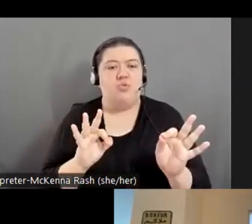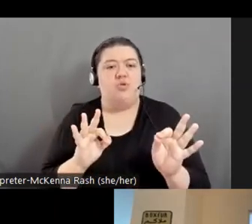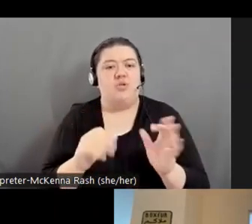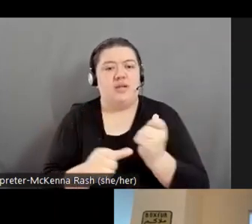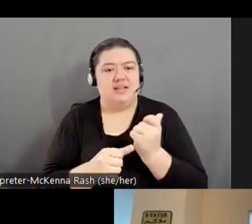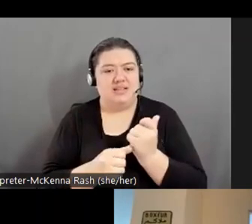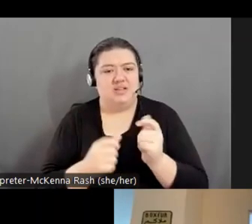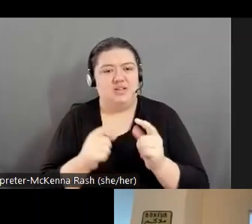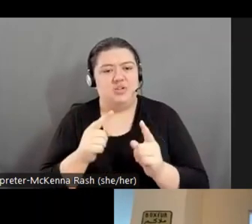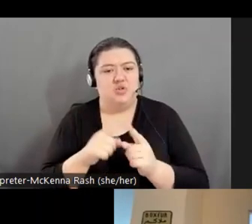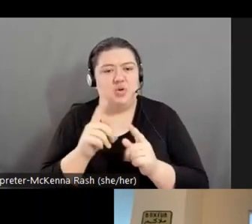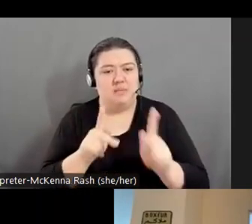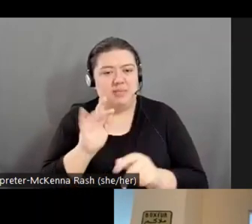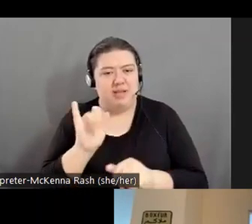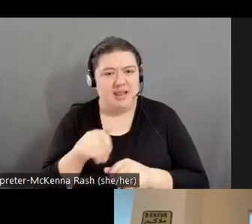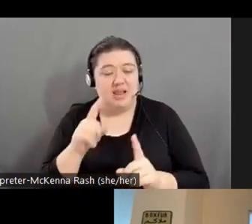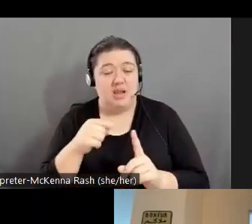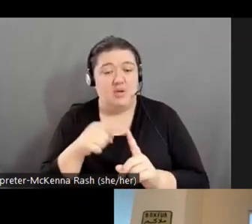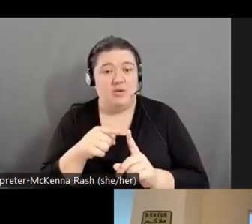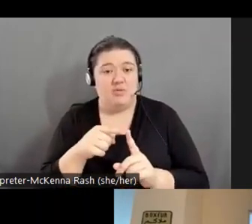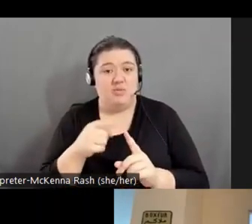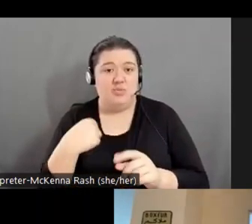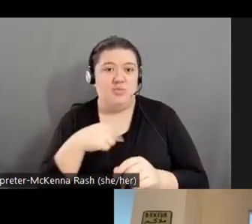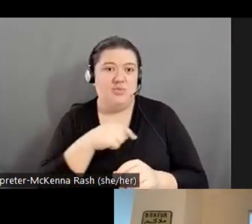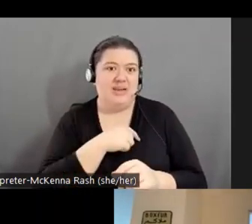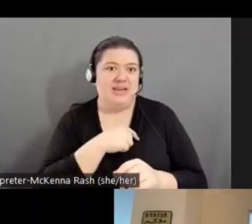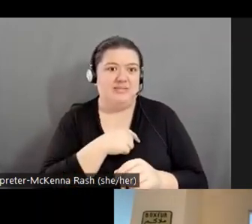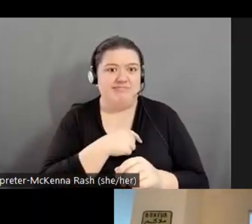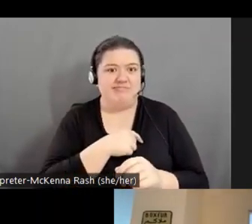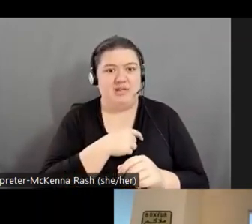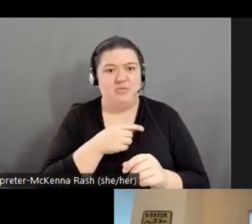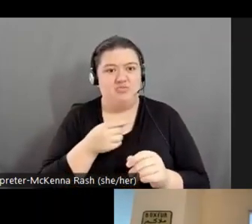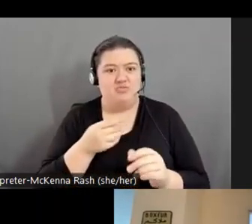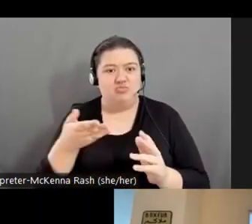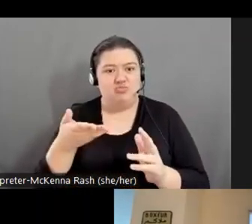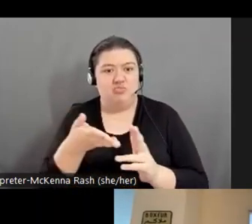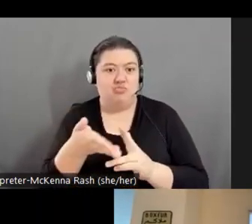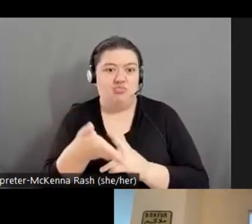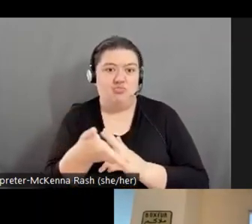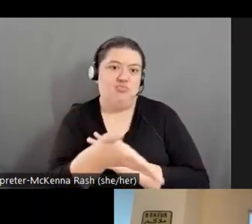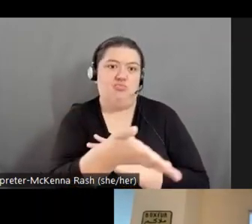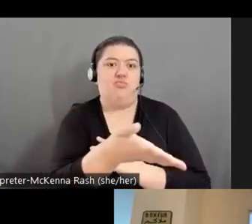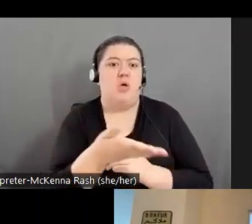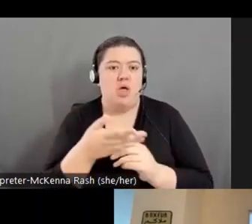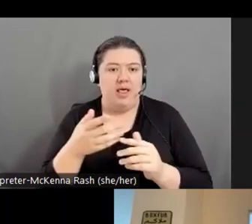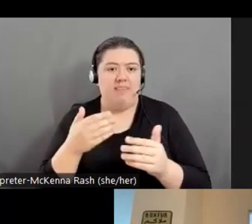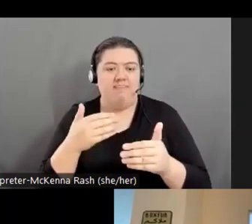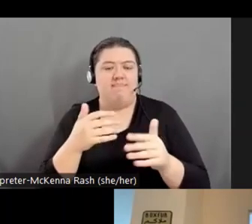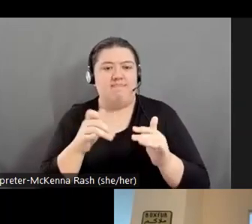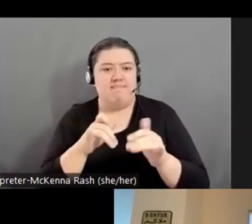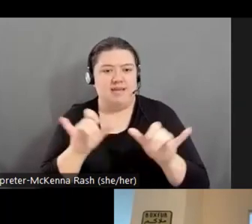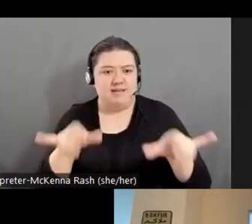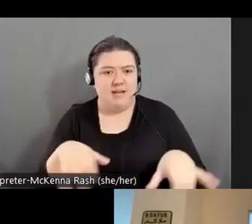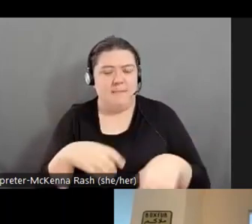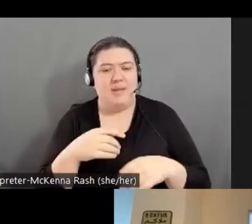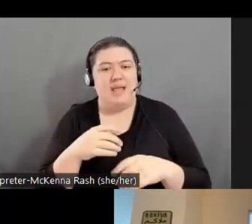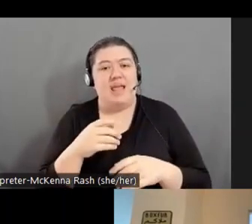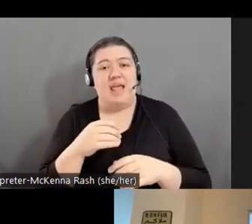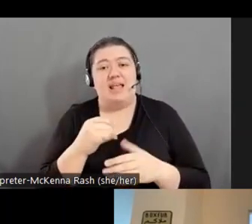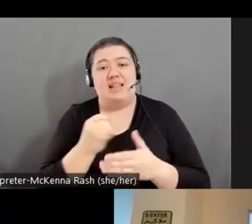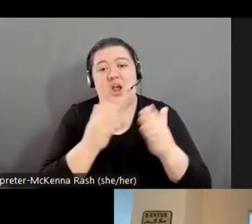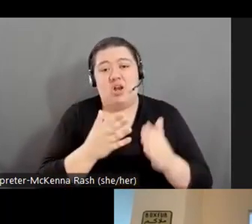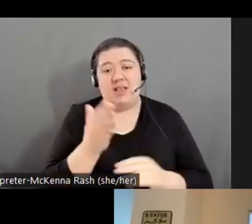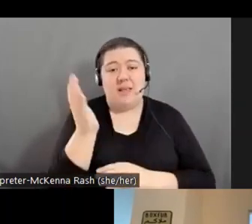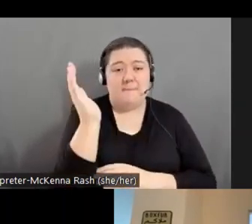we're going down these weedy holes, if you have a question as an artist, as an arts presenter, as